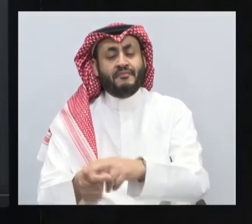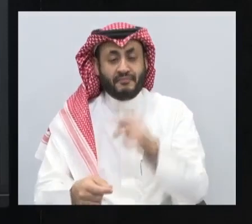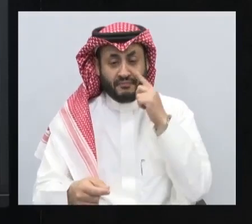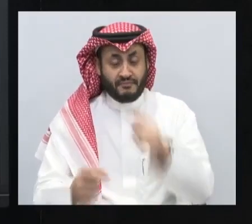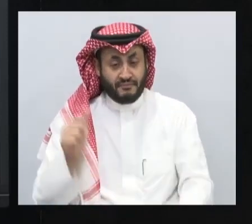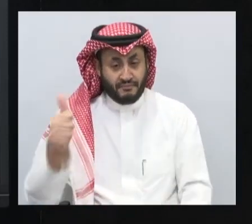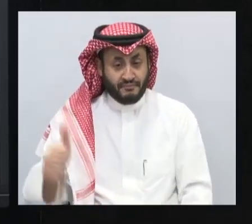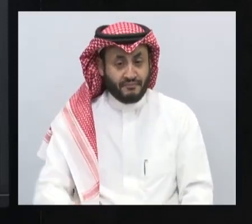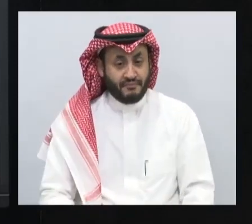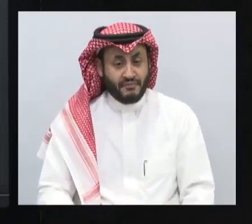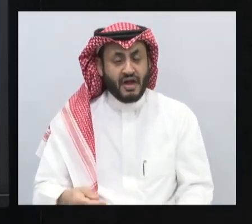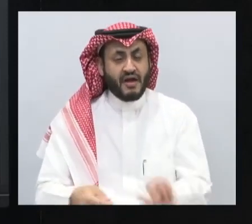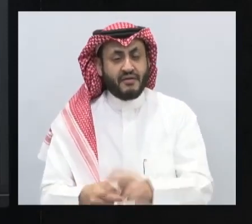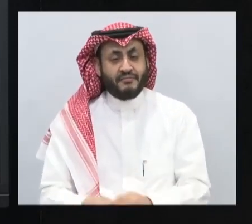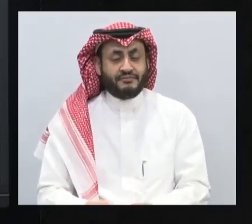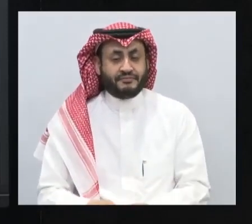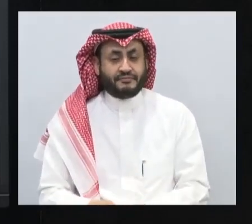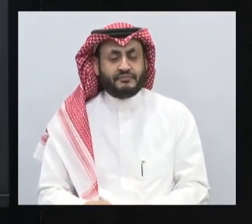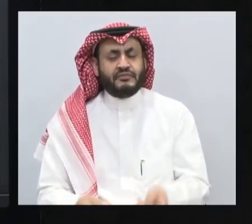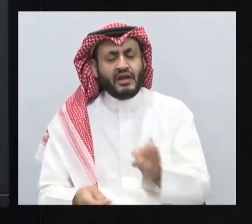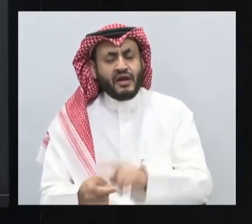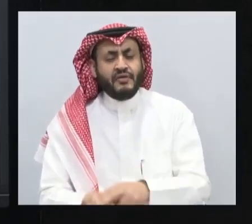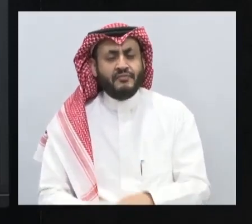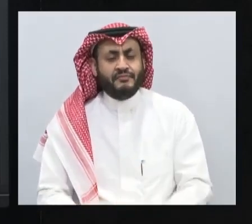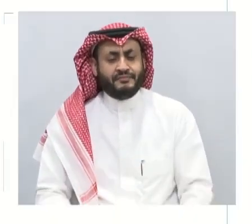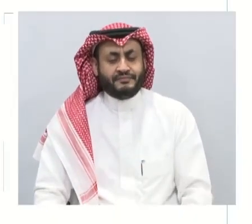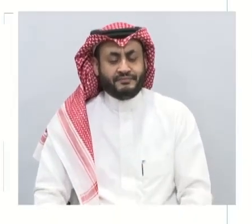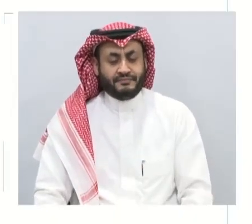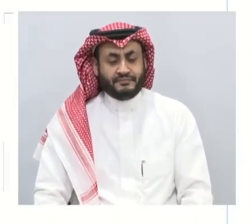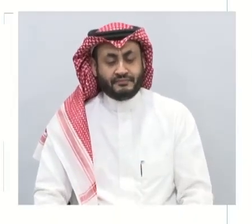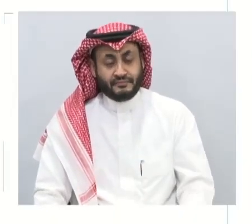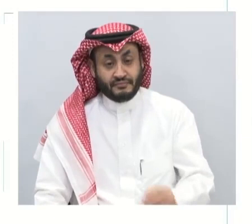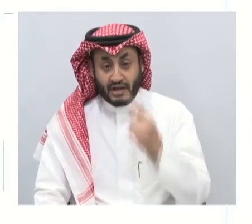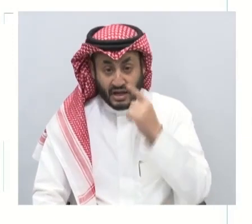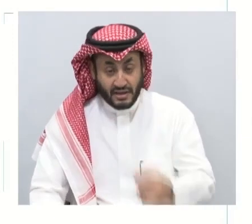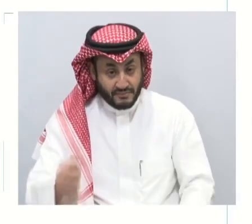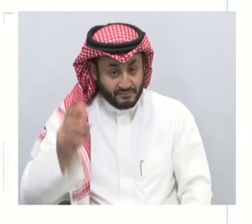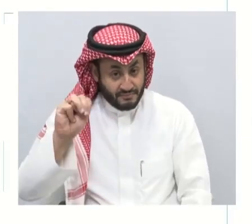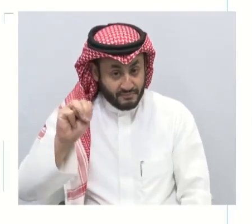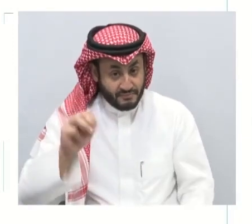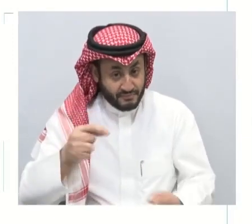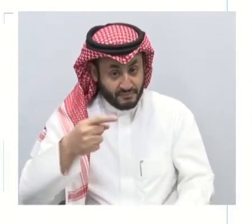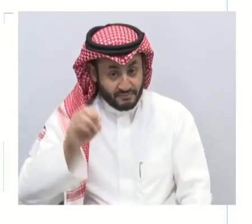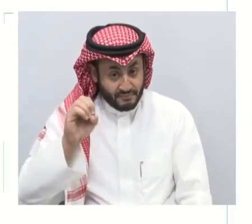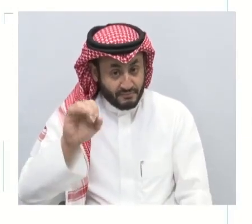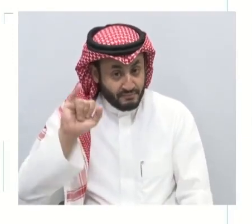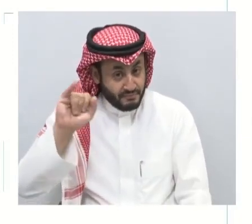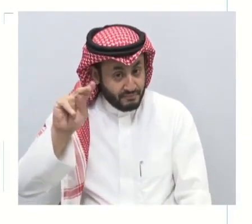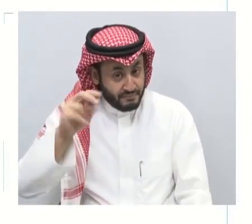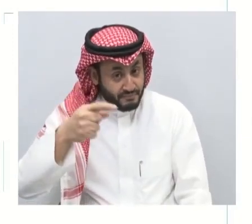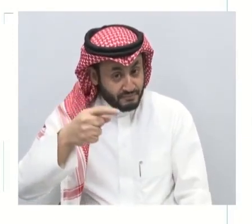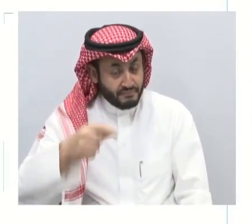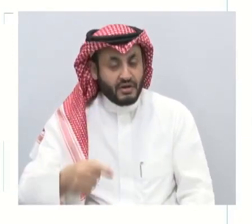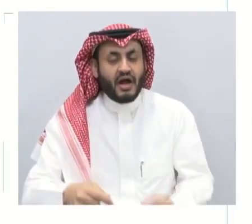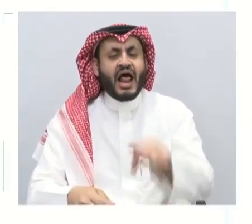say every weekday, I go to school every weekday. But when she says, I'm going to school, that indicates that she's